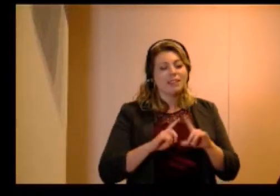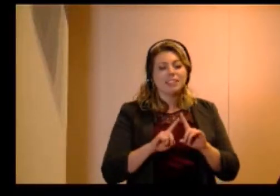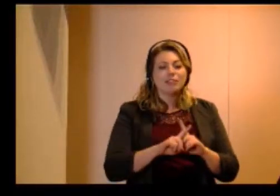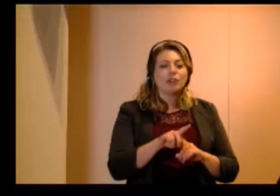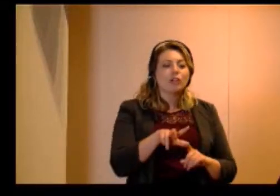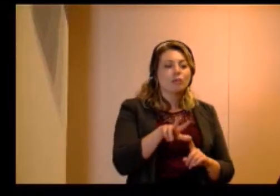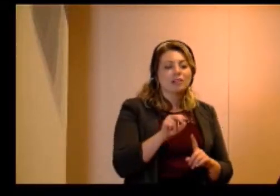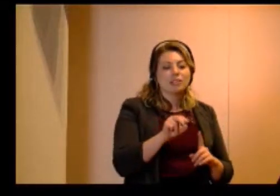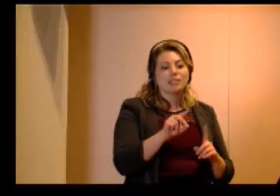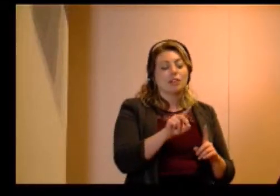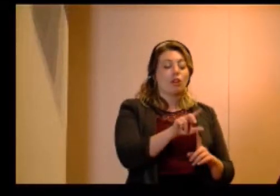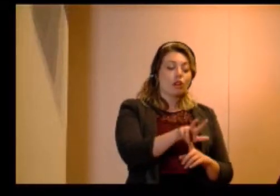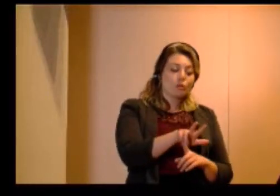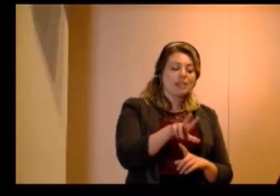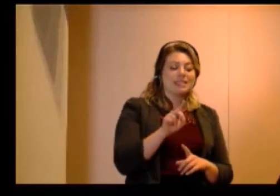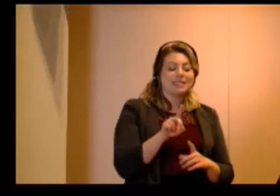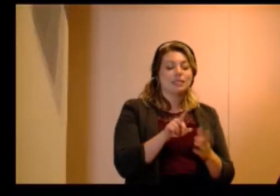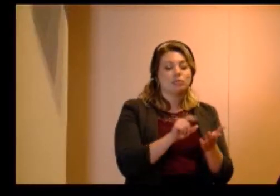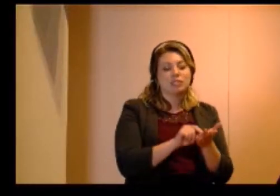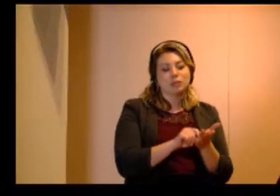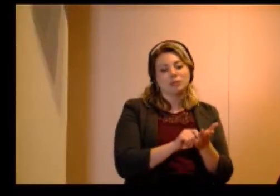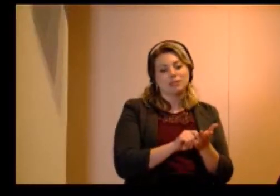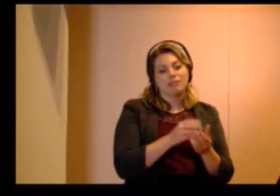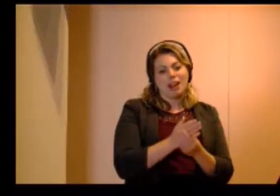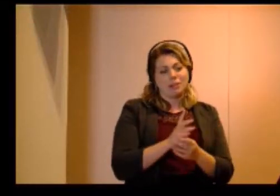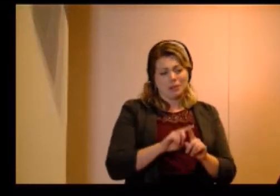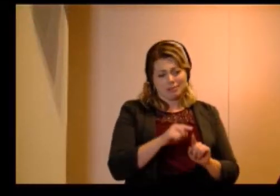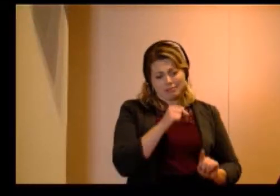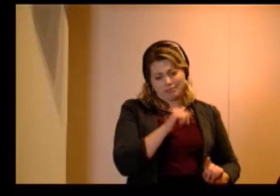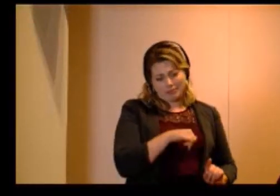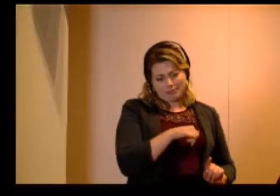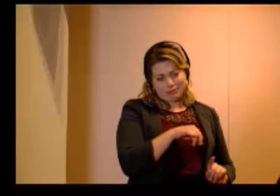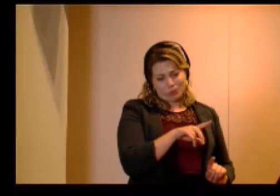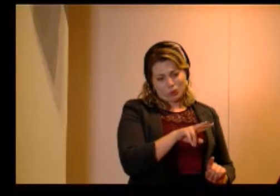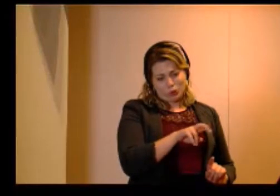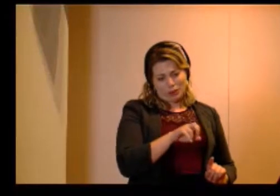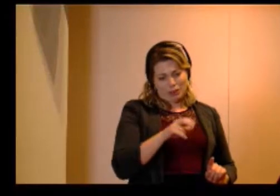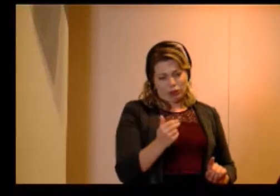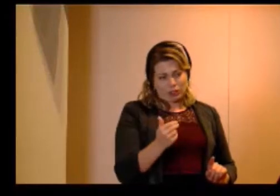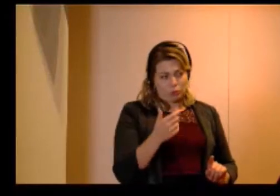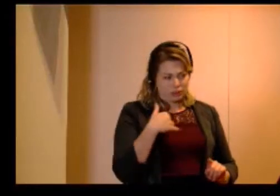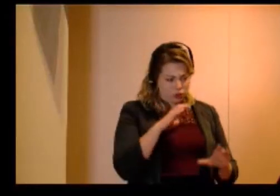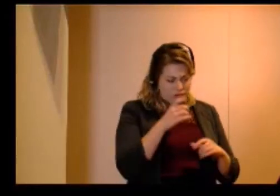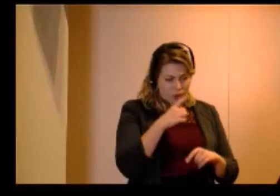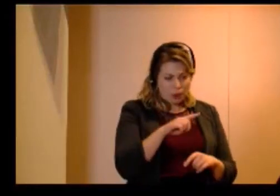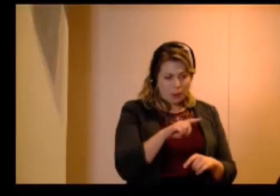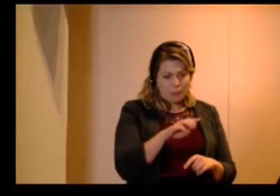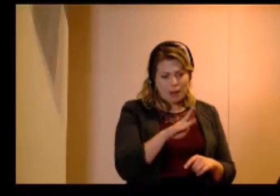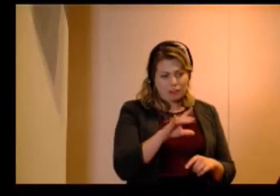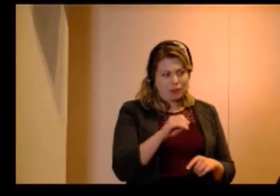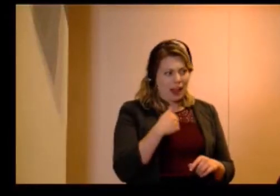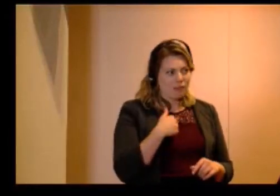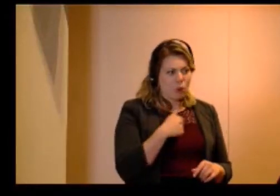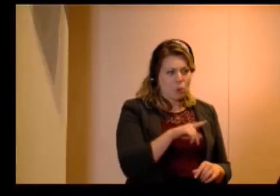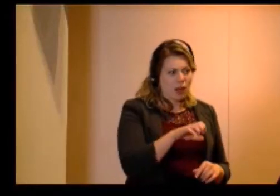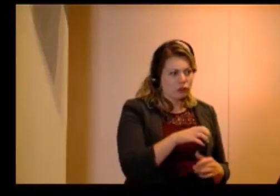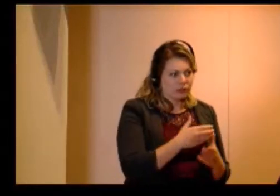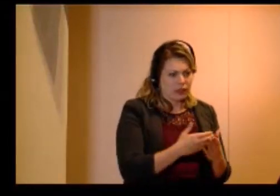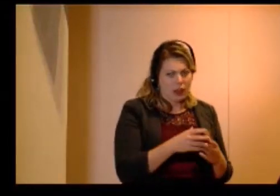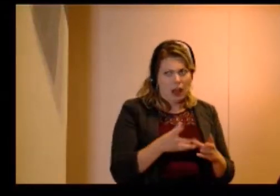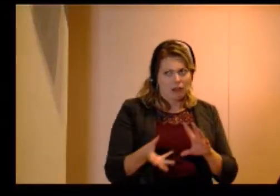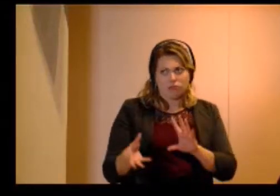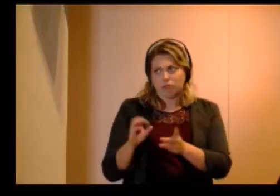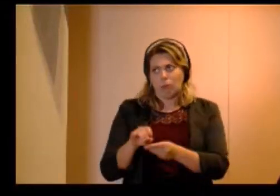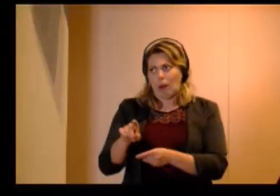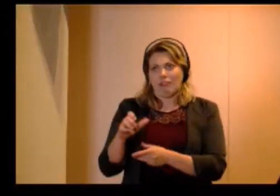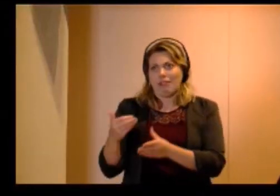files. But we went, this was 2013, we went and searched biology and there was like 100 things out of 100,000 in Thingiverse. So for